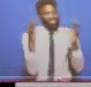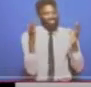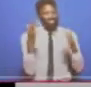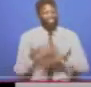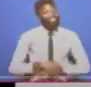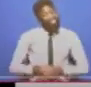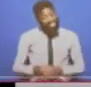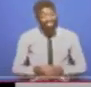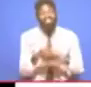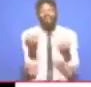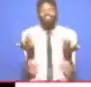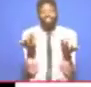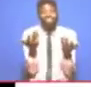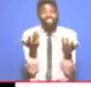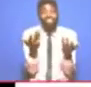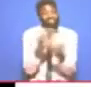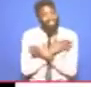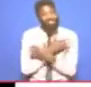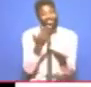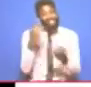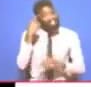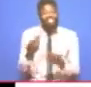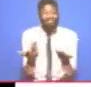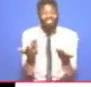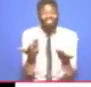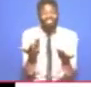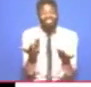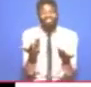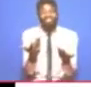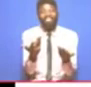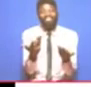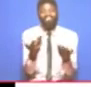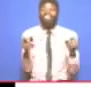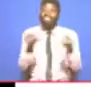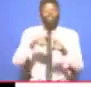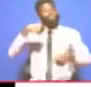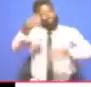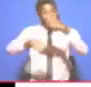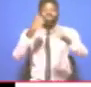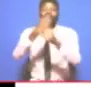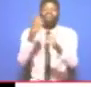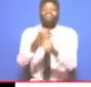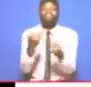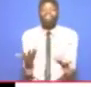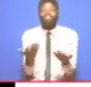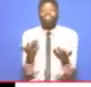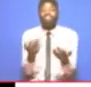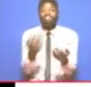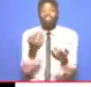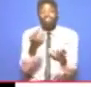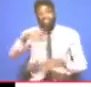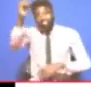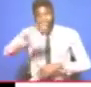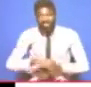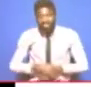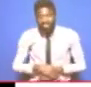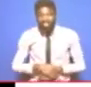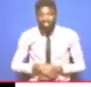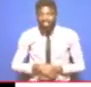ama ni namna gani wenzangu? Eh? Na kuendelea na kazi. Si ndio? Na ndipo